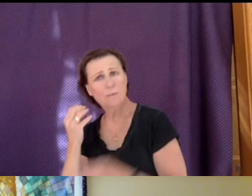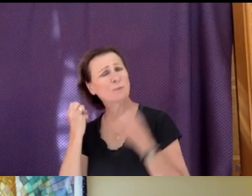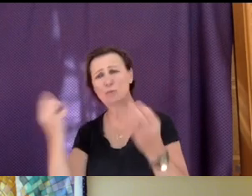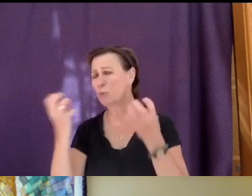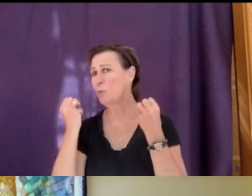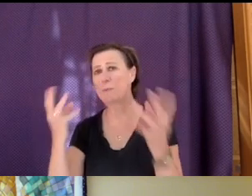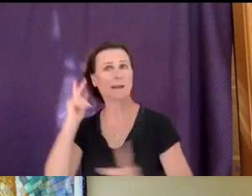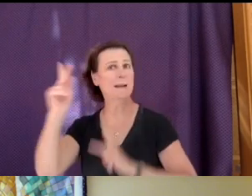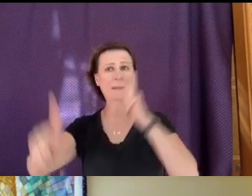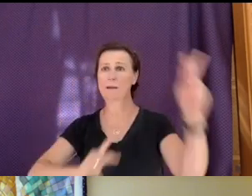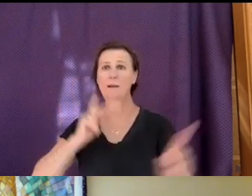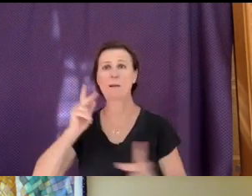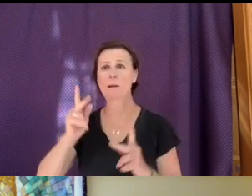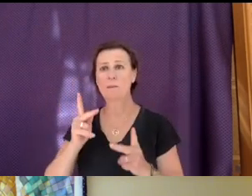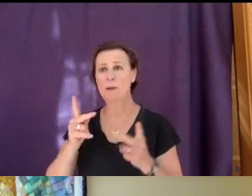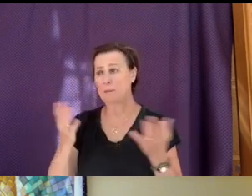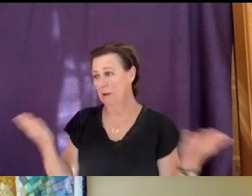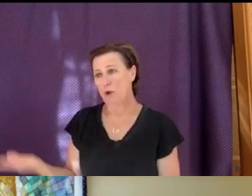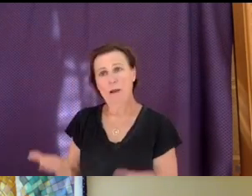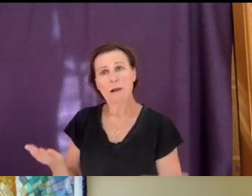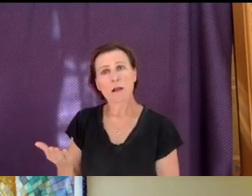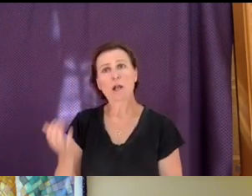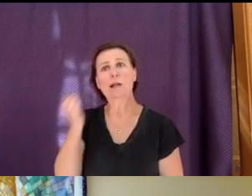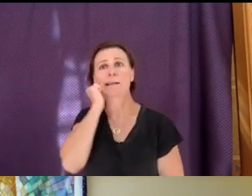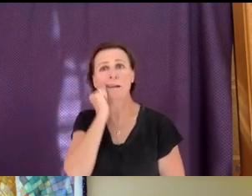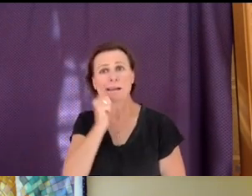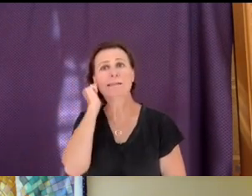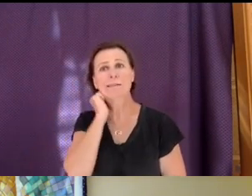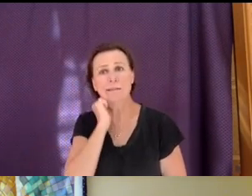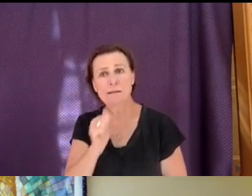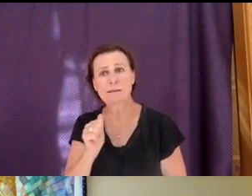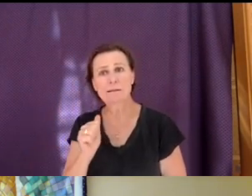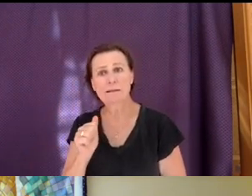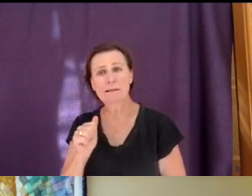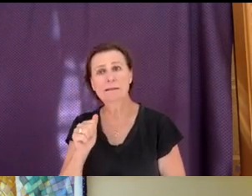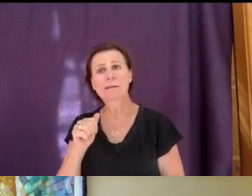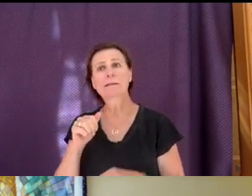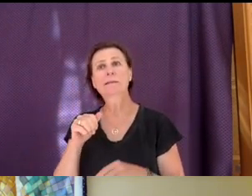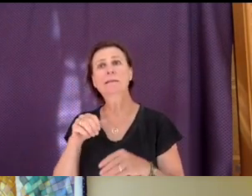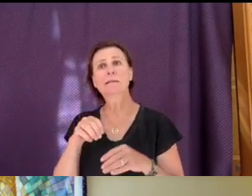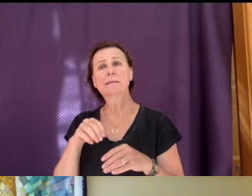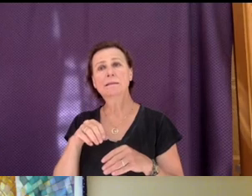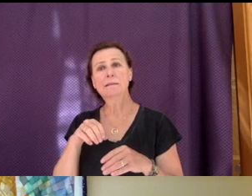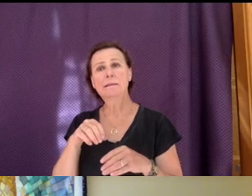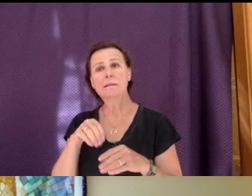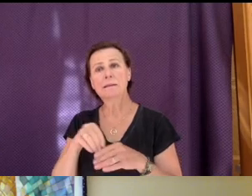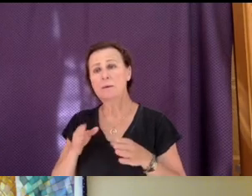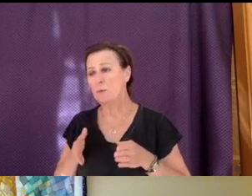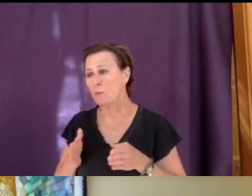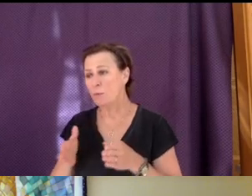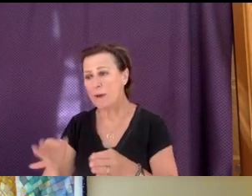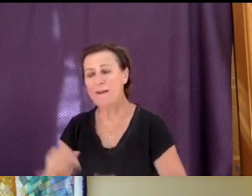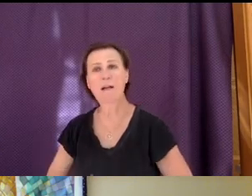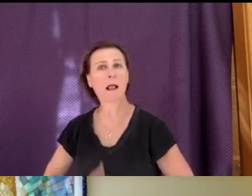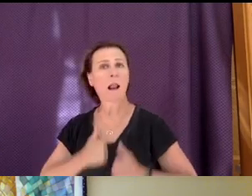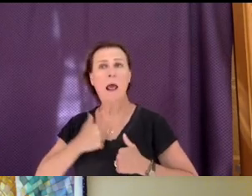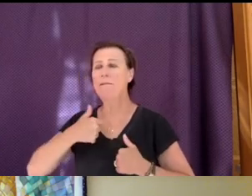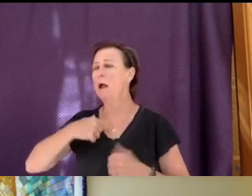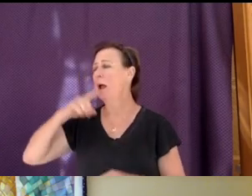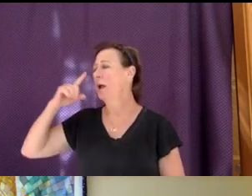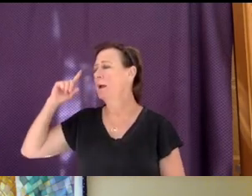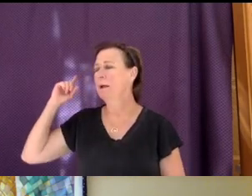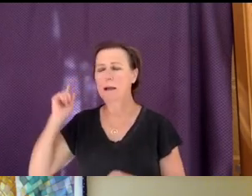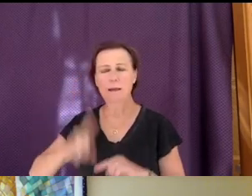many people exist day to day in a way of life I cannot even begin